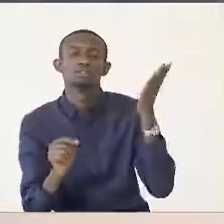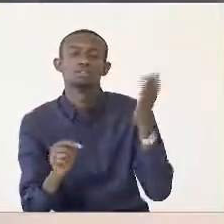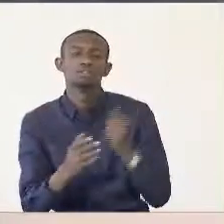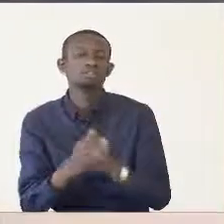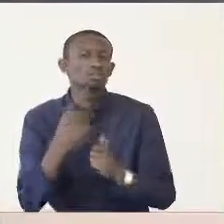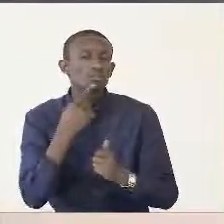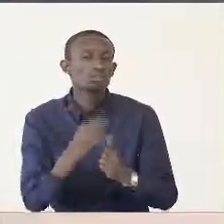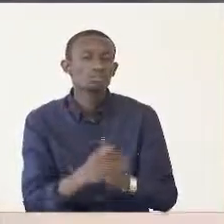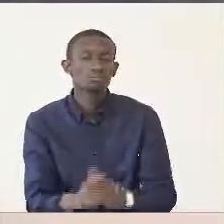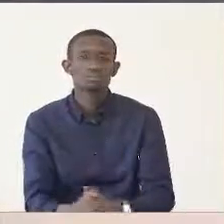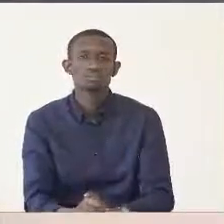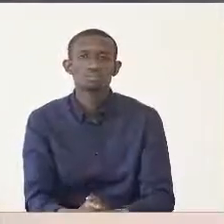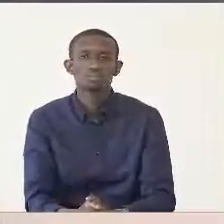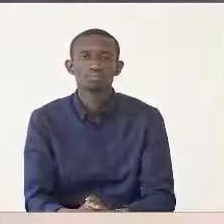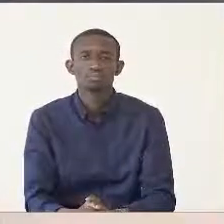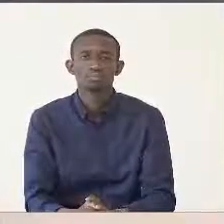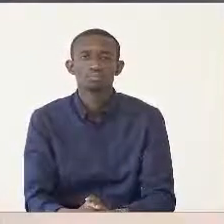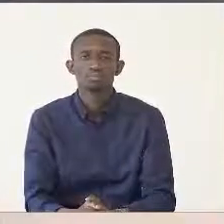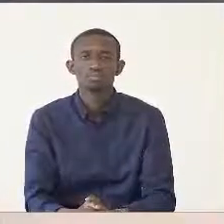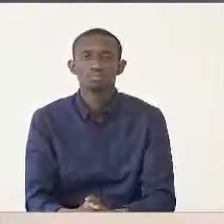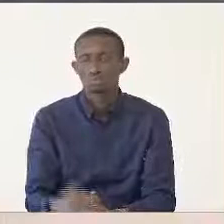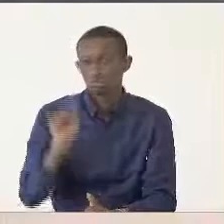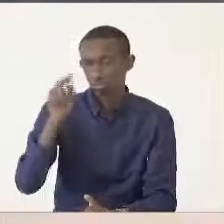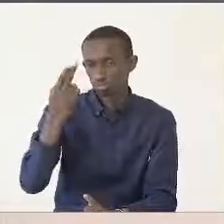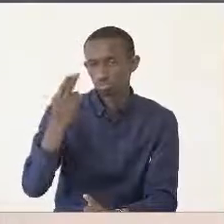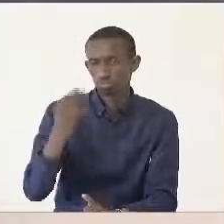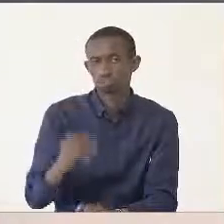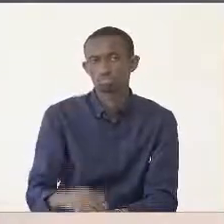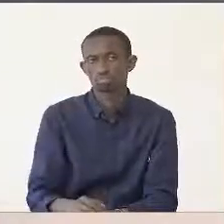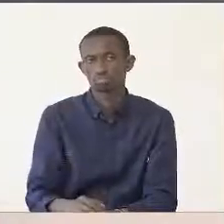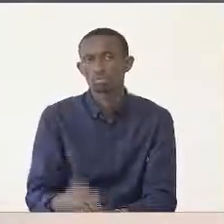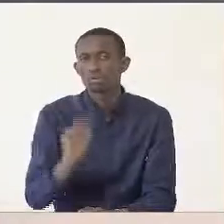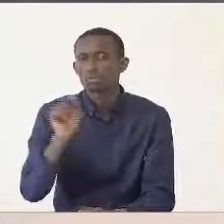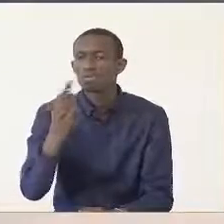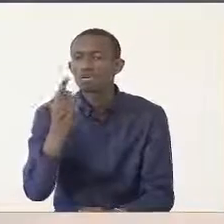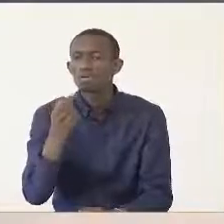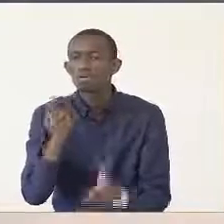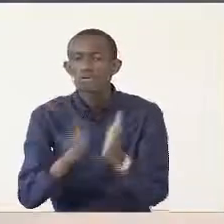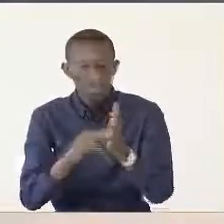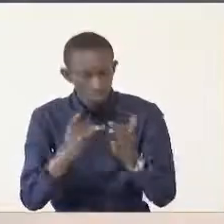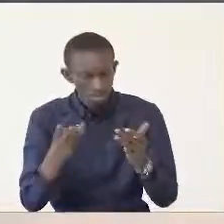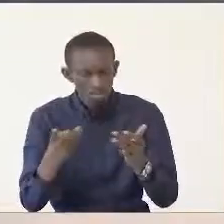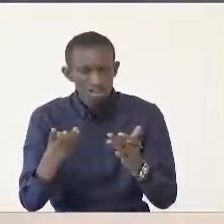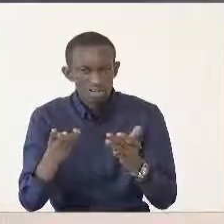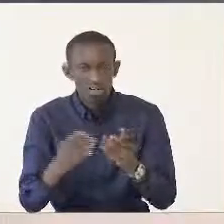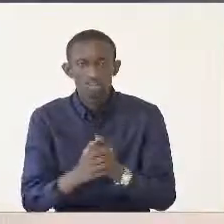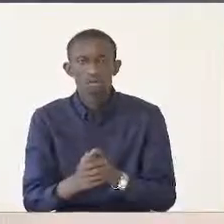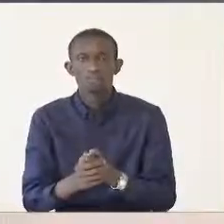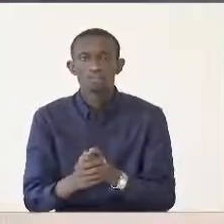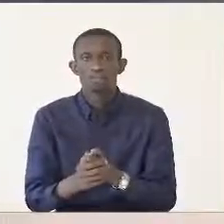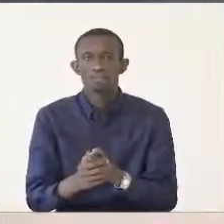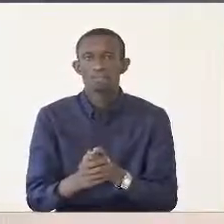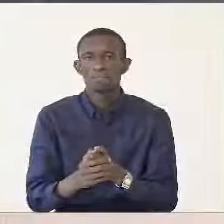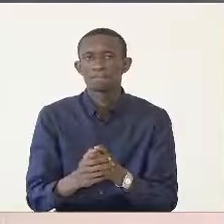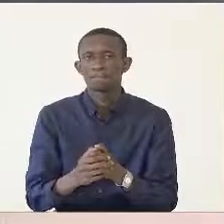saying is taking 2 over 1. What do you think is going out to be the division? That is going